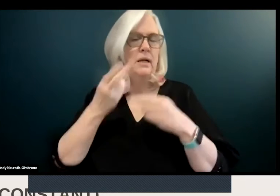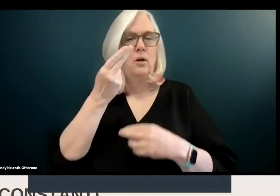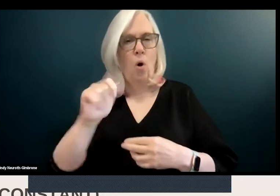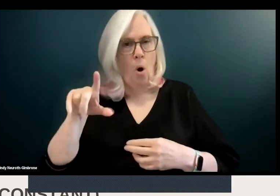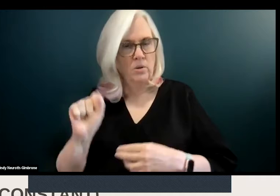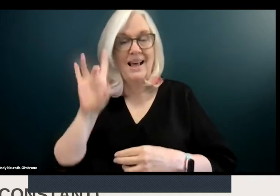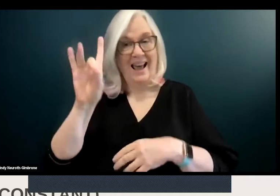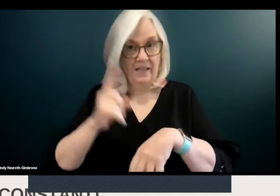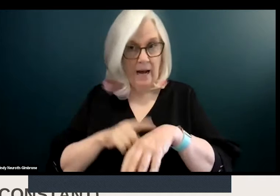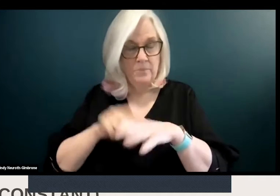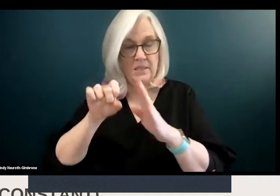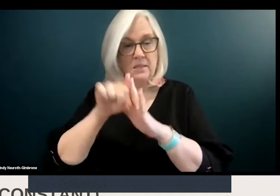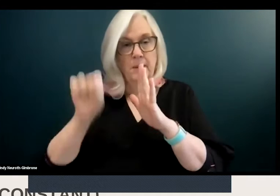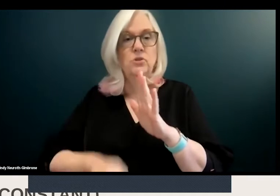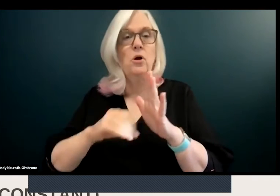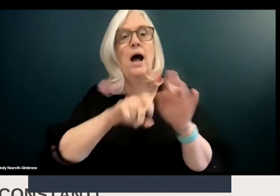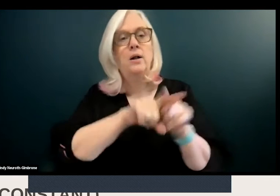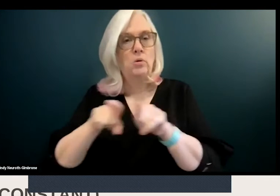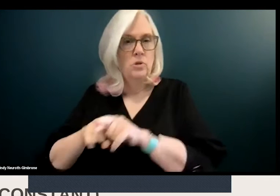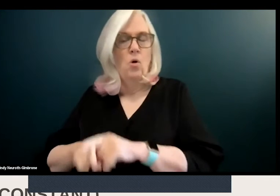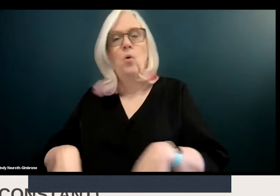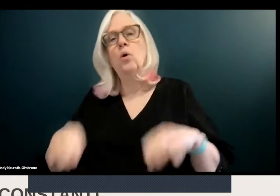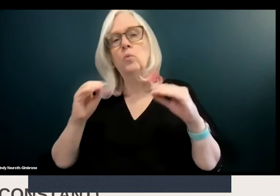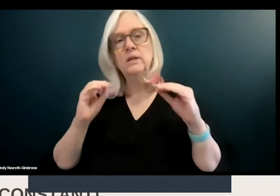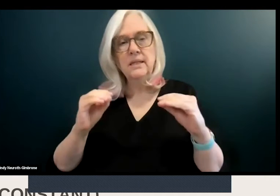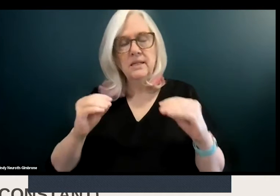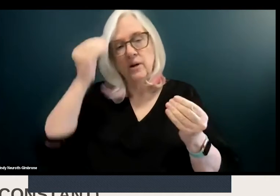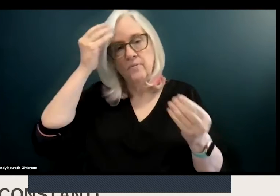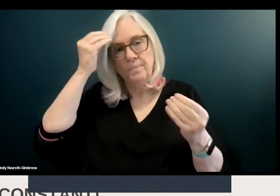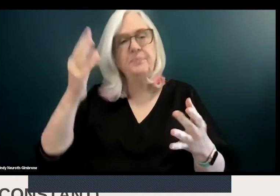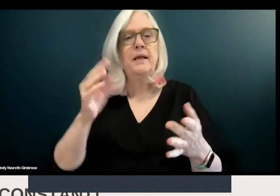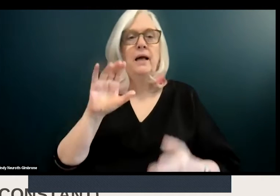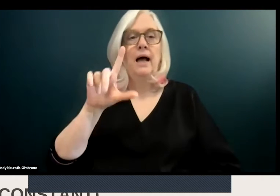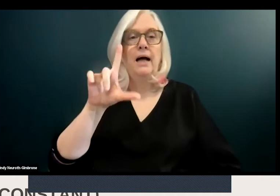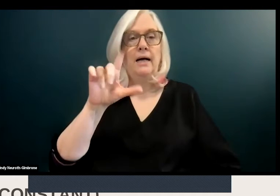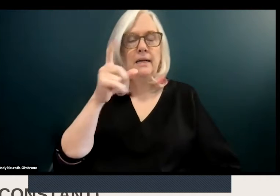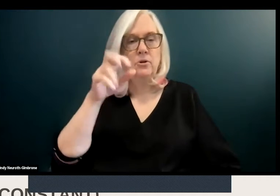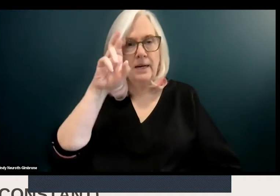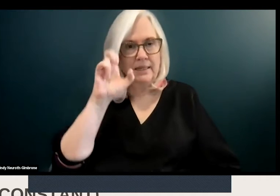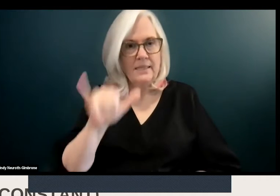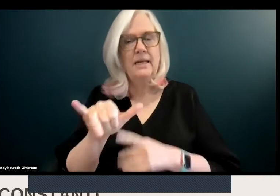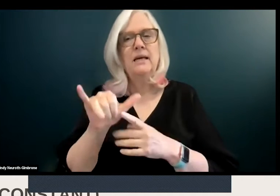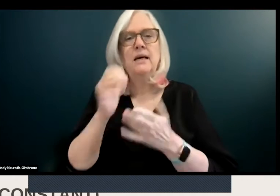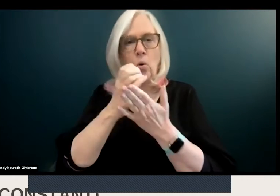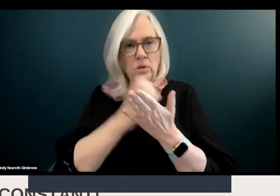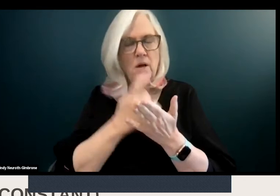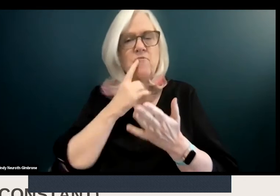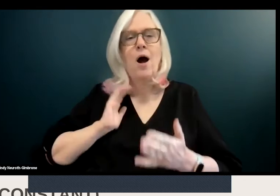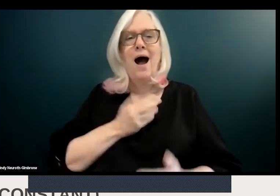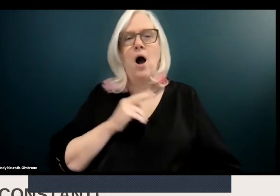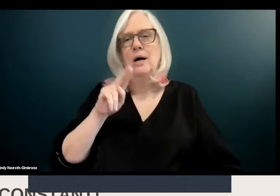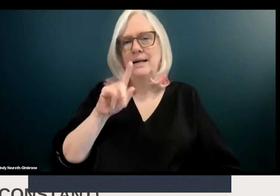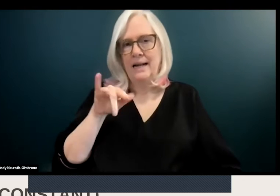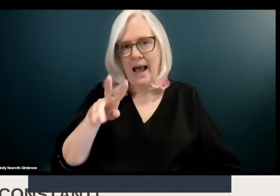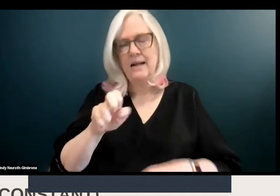that, we also teach a suite of information literacy courses for our native English speakers in their version